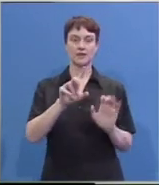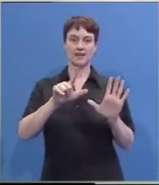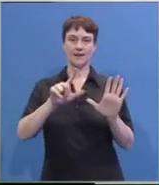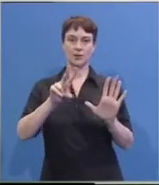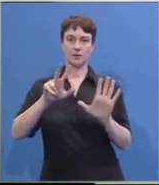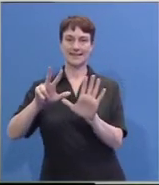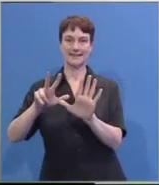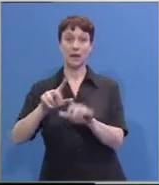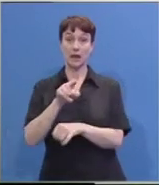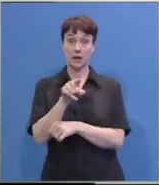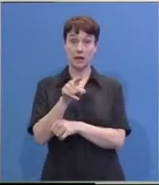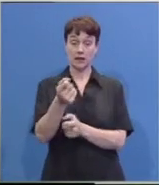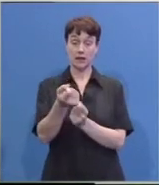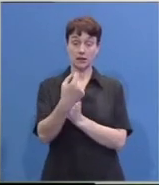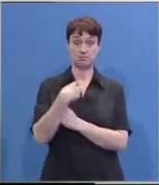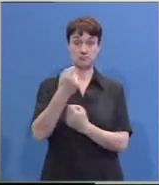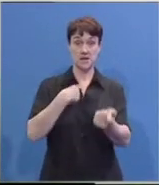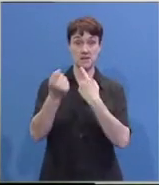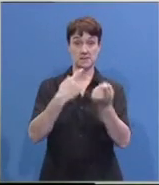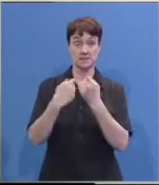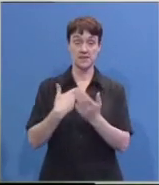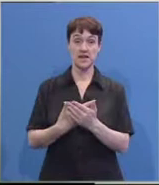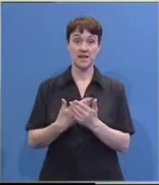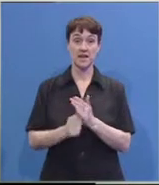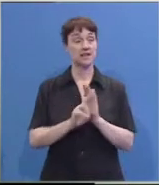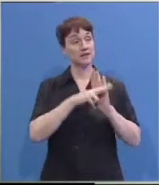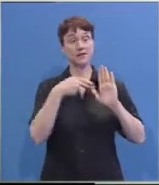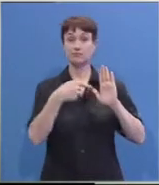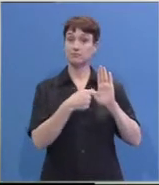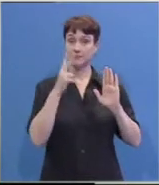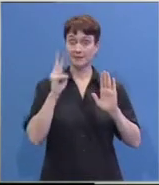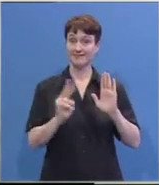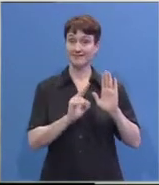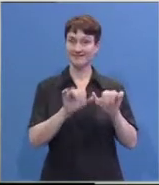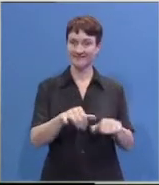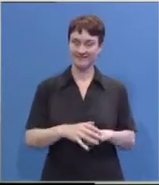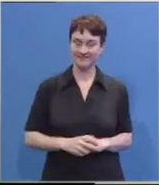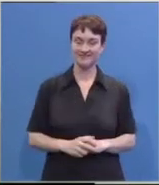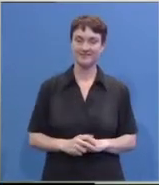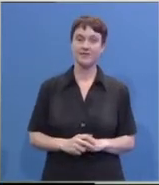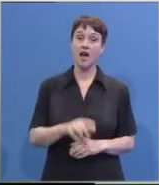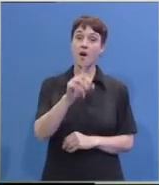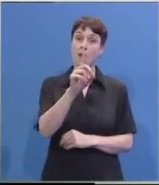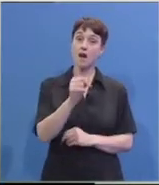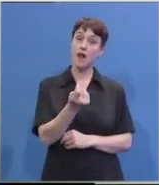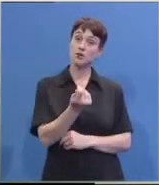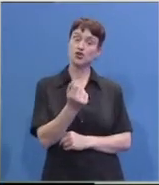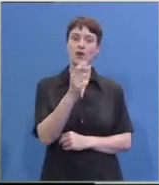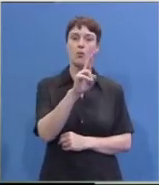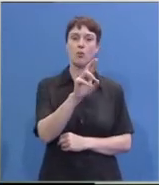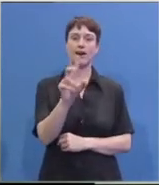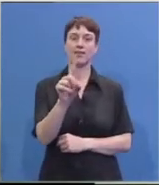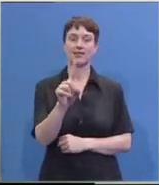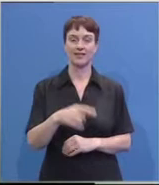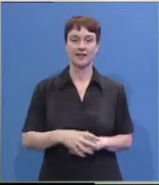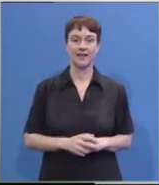32728. That line is 32728. The cost of your SMS is R1. And what you can